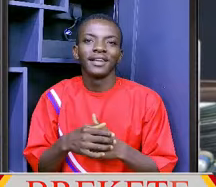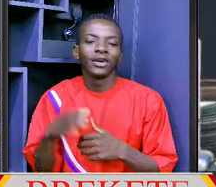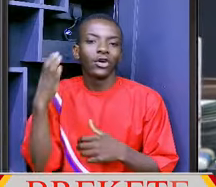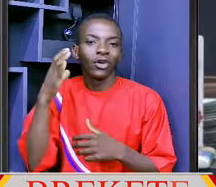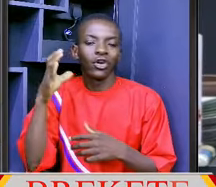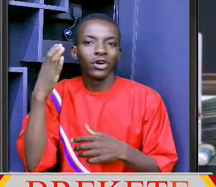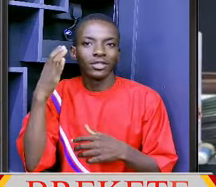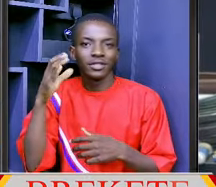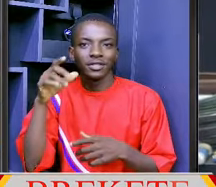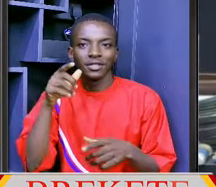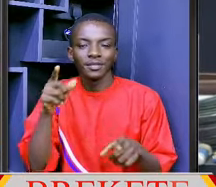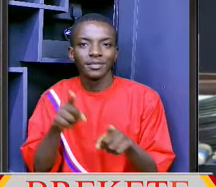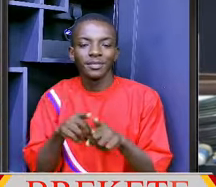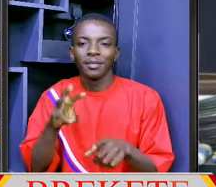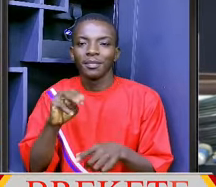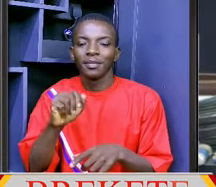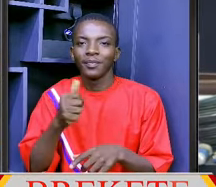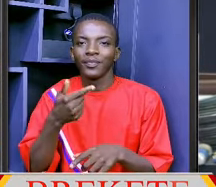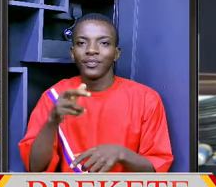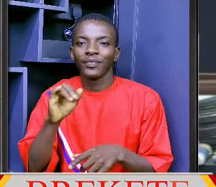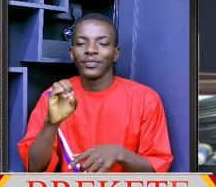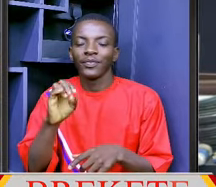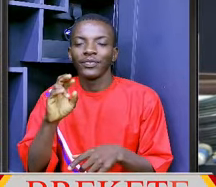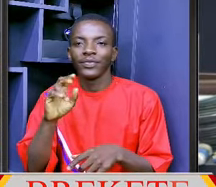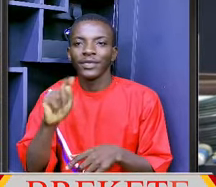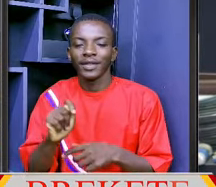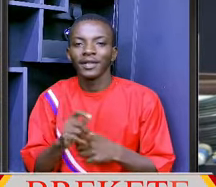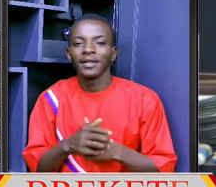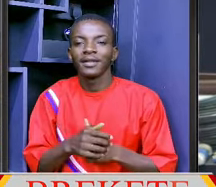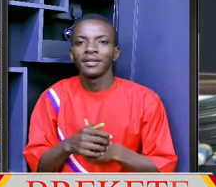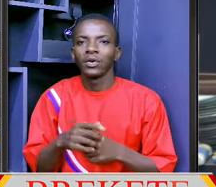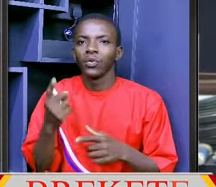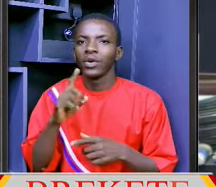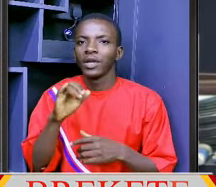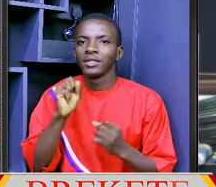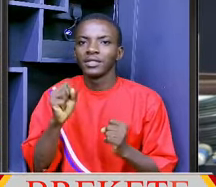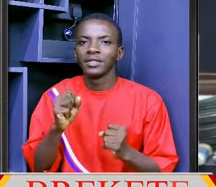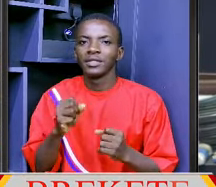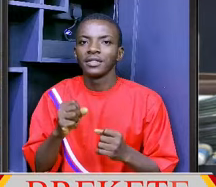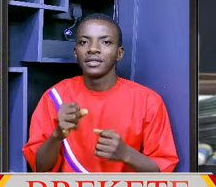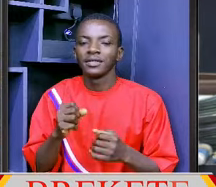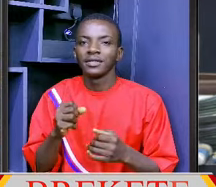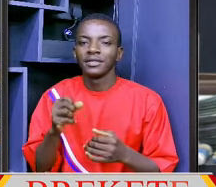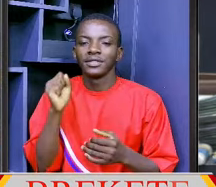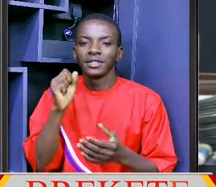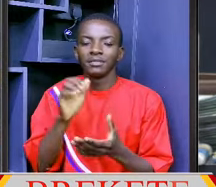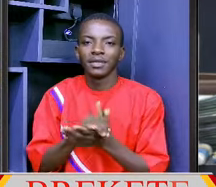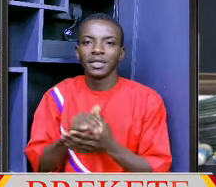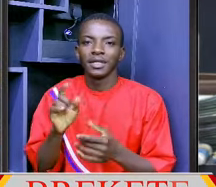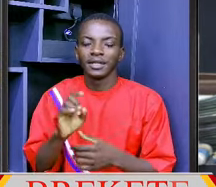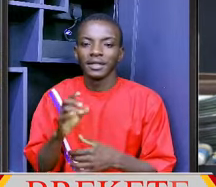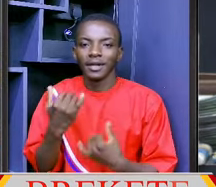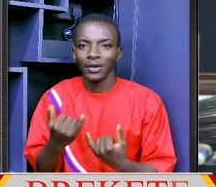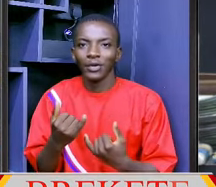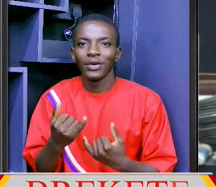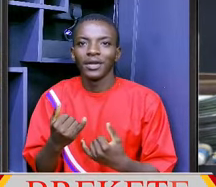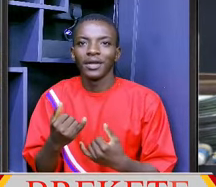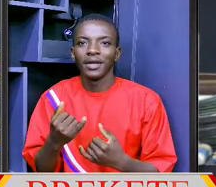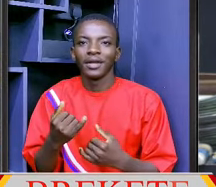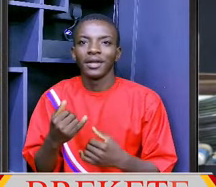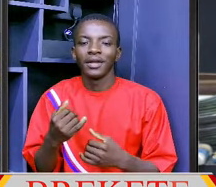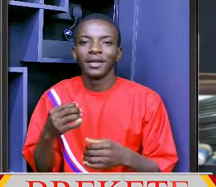Waiting behind her name. Margaret Esienefio. Where is she there now? She is married now. Where?